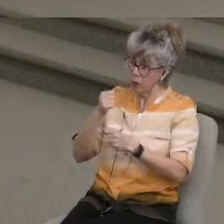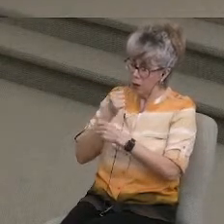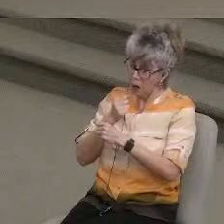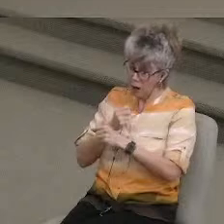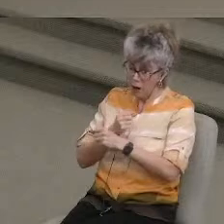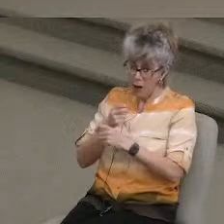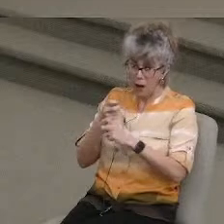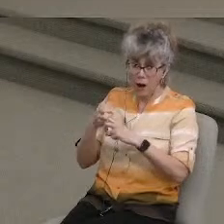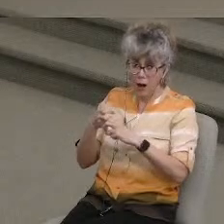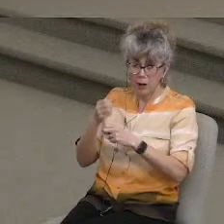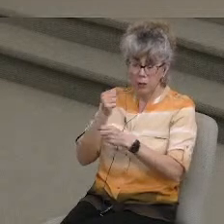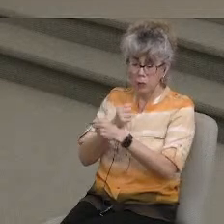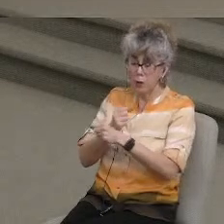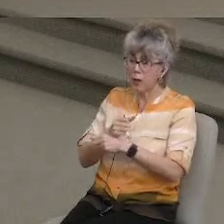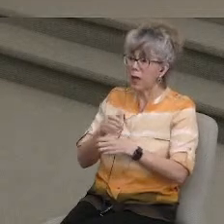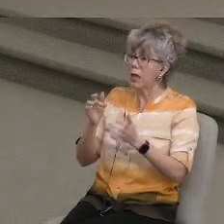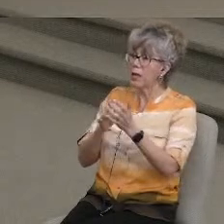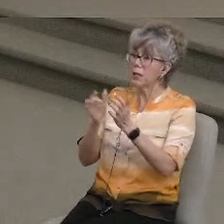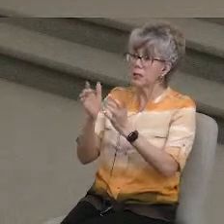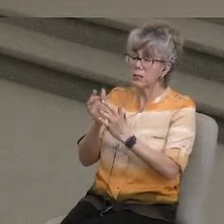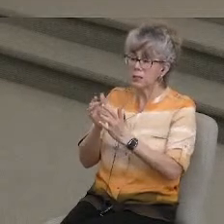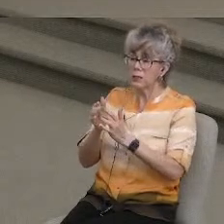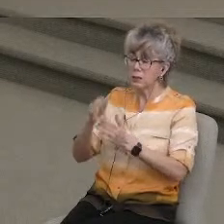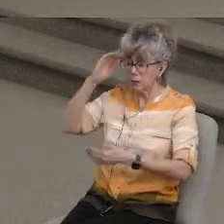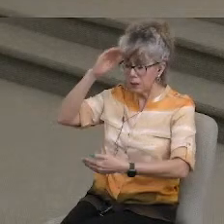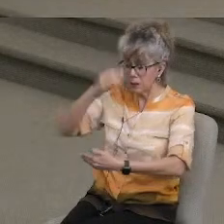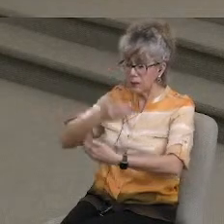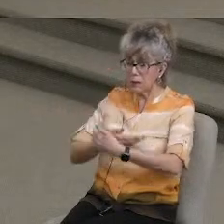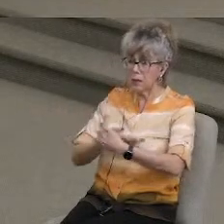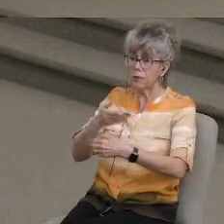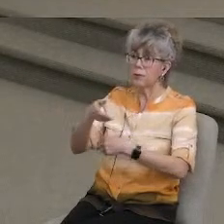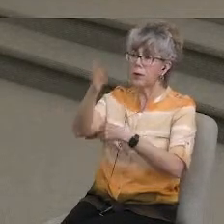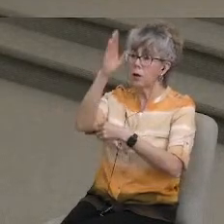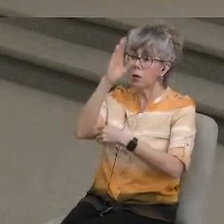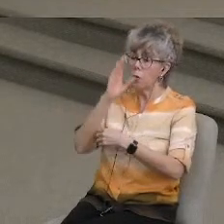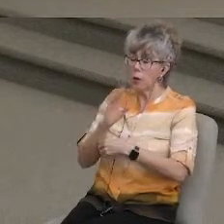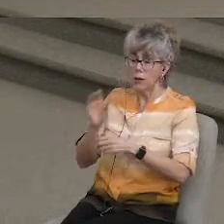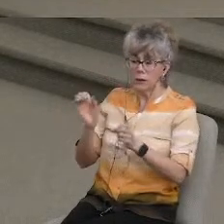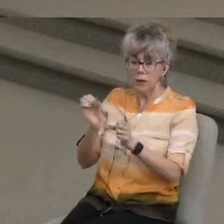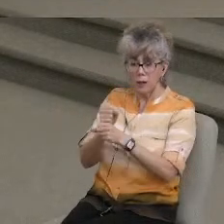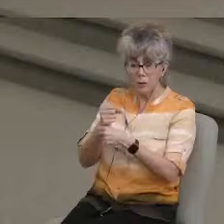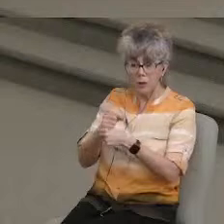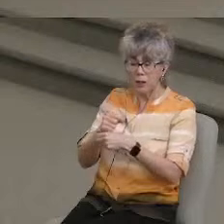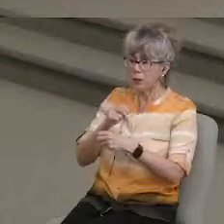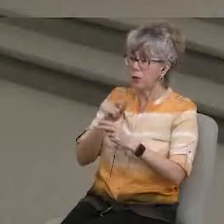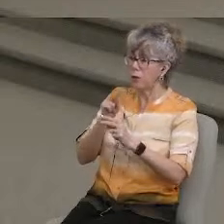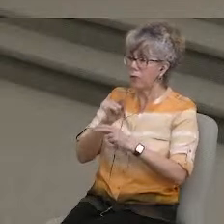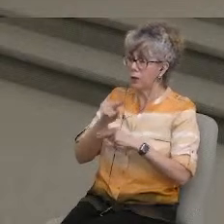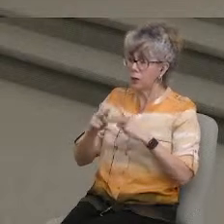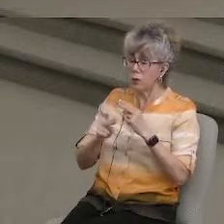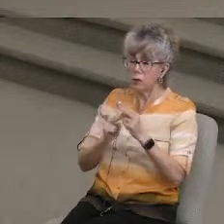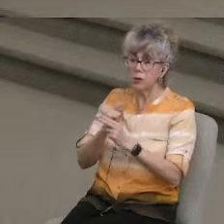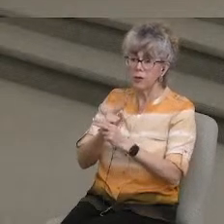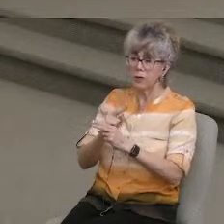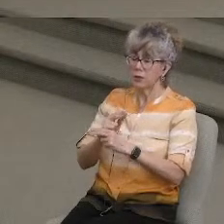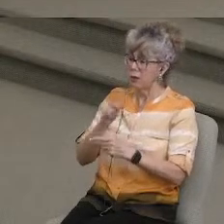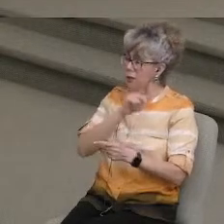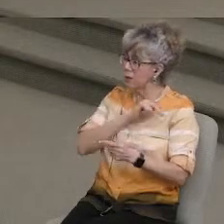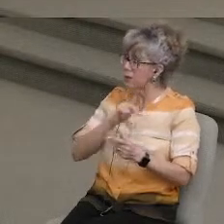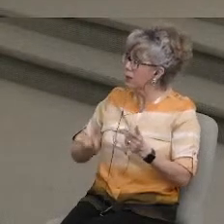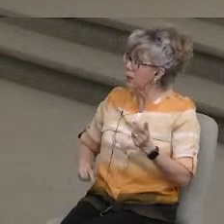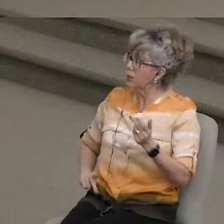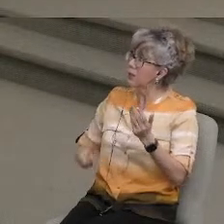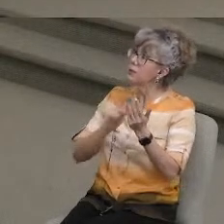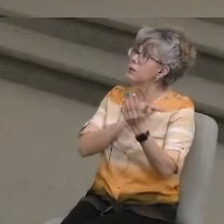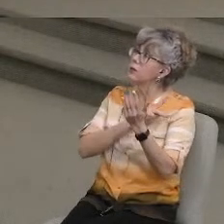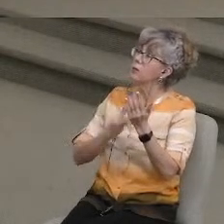Jesus, the Son of God, the Creator of the universe, the King of kings